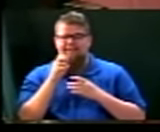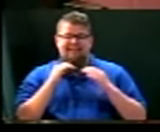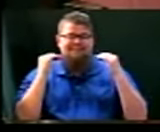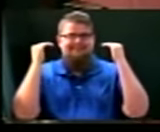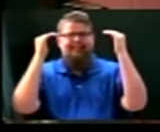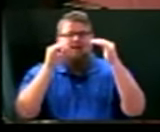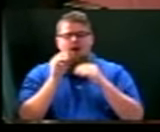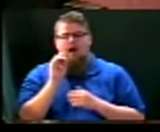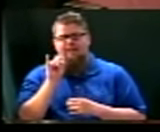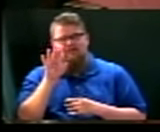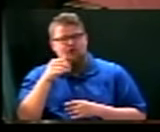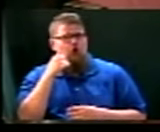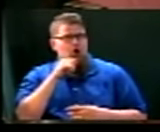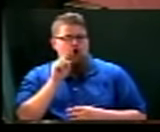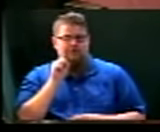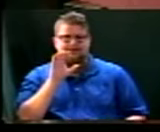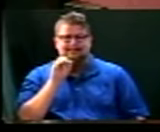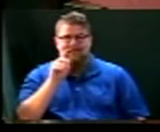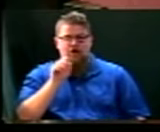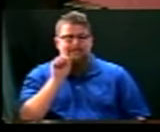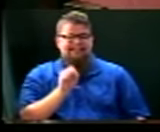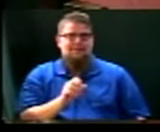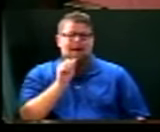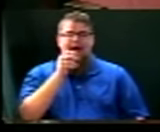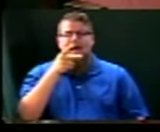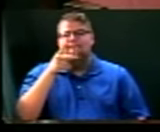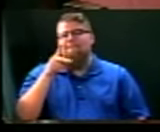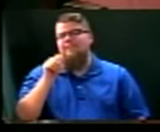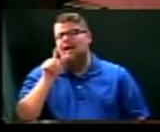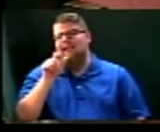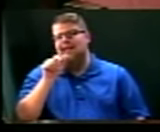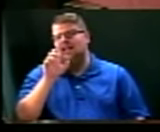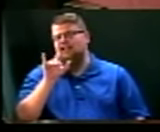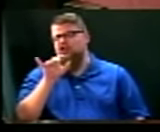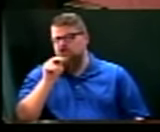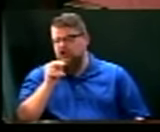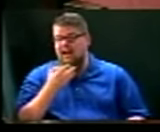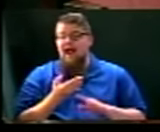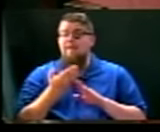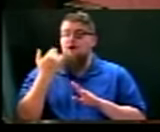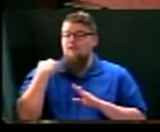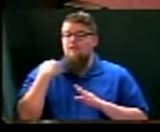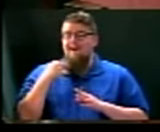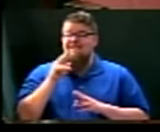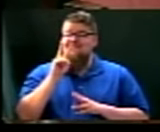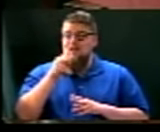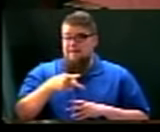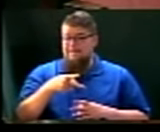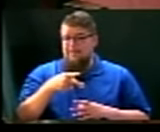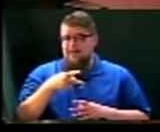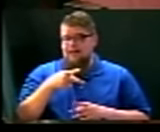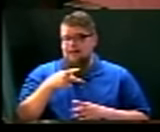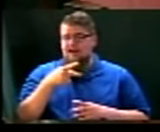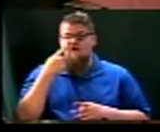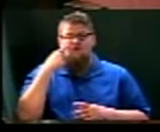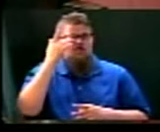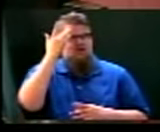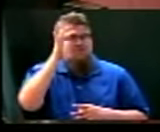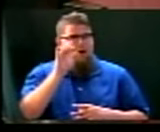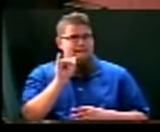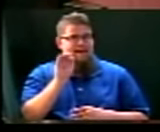Girl Scouts of the Southern Appalachians and previously as the senior vice president and market executive for Smart